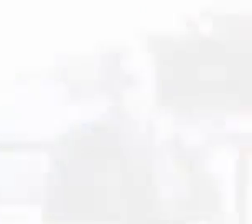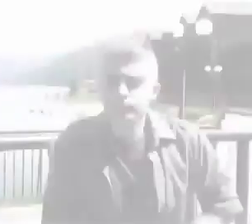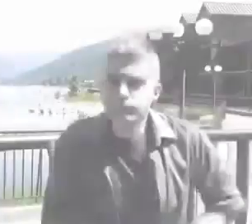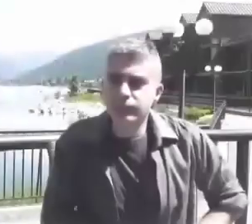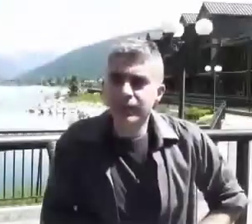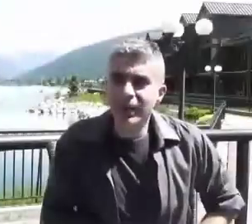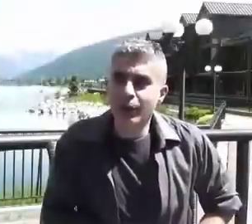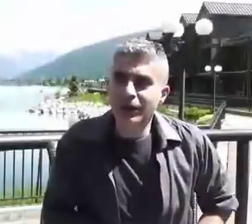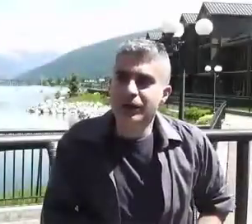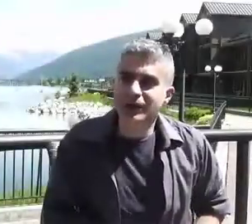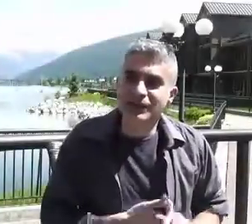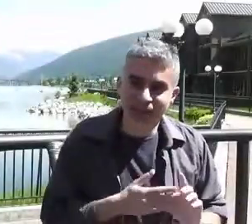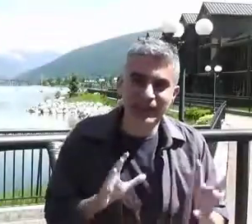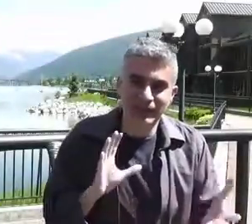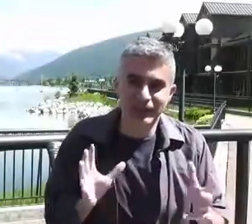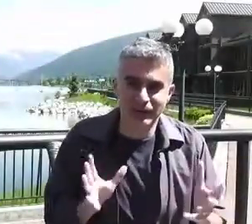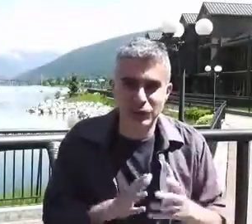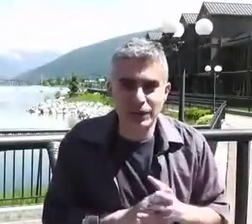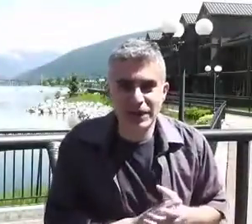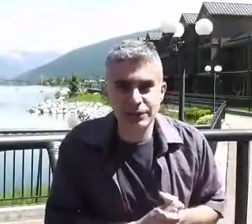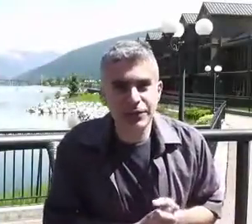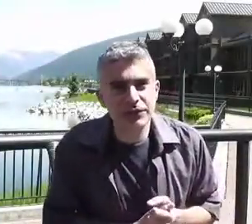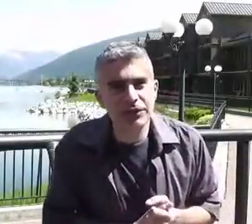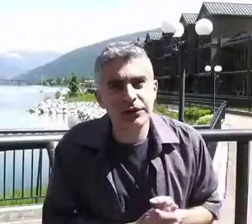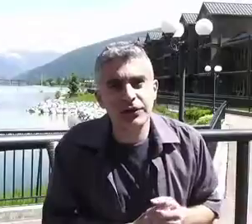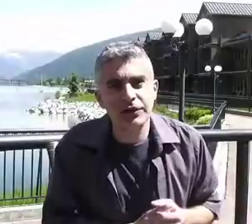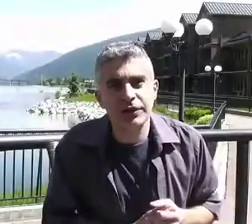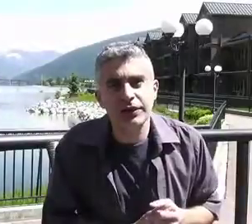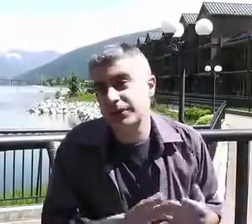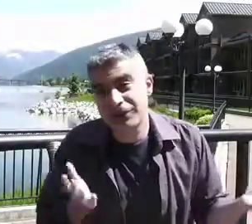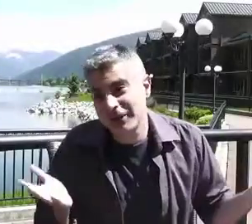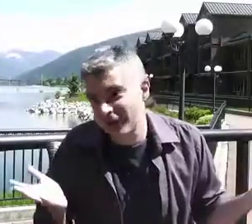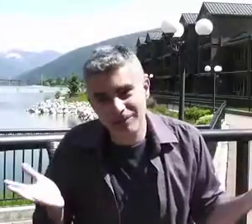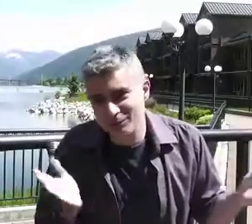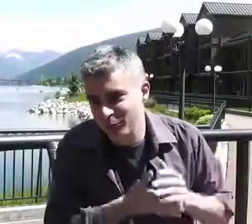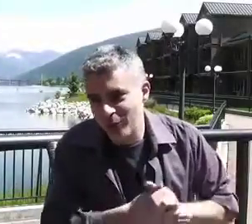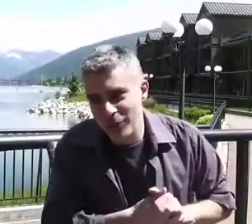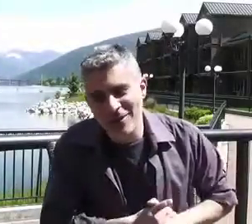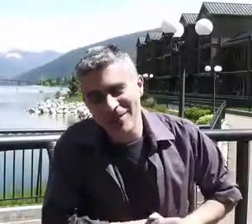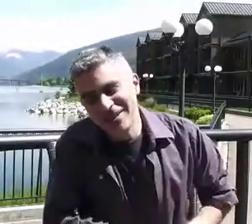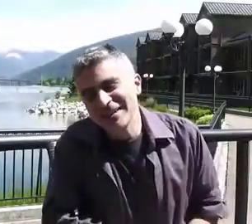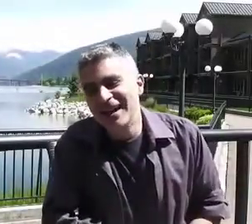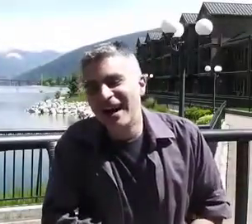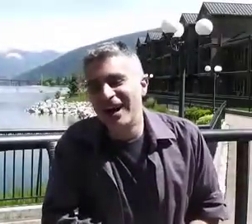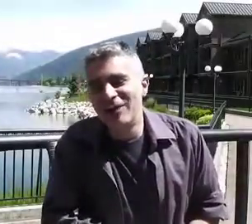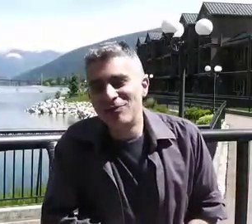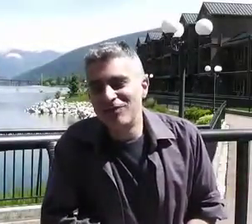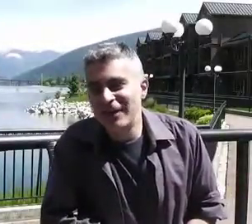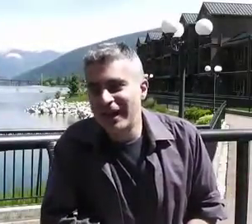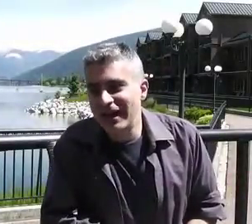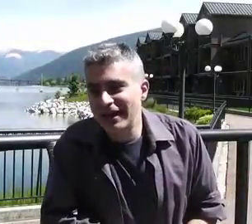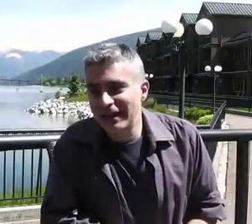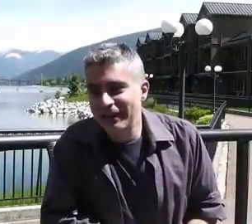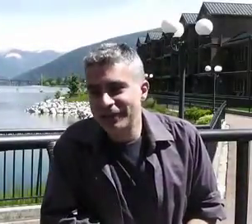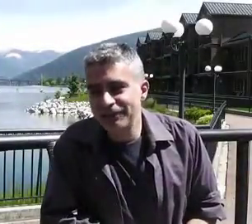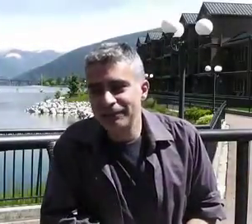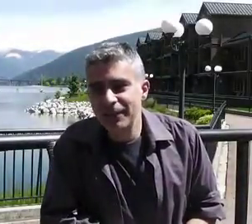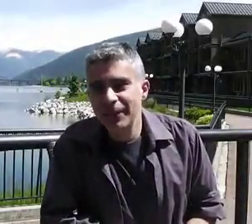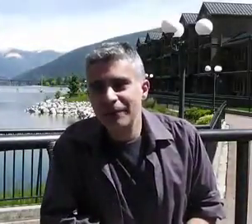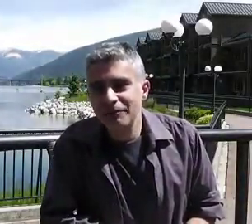course. Yeah, one of the things is I like the virtual aspect of it. Another thing is I like web programming. I